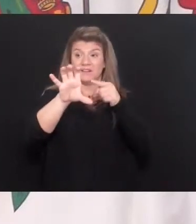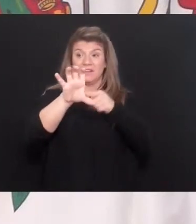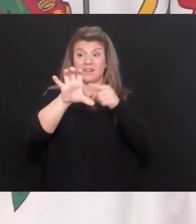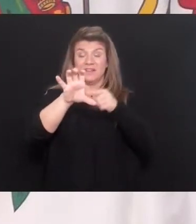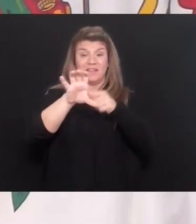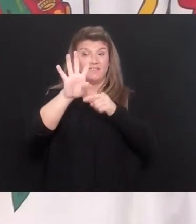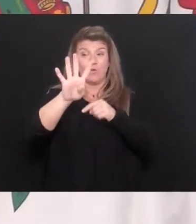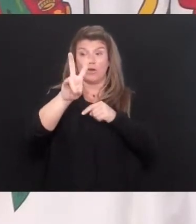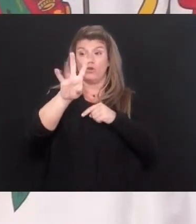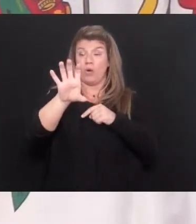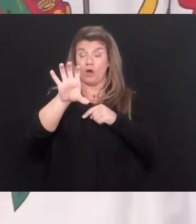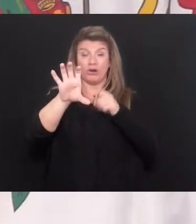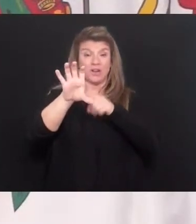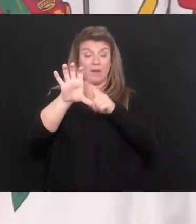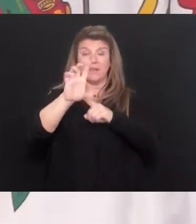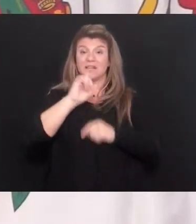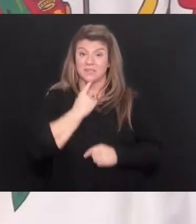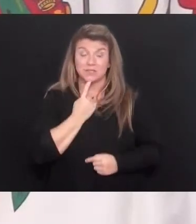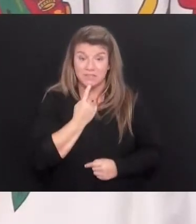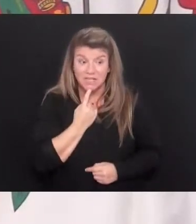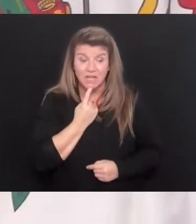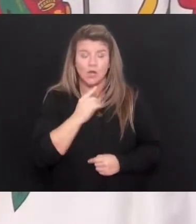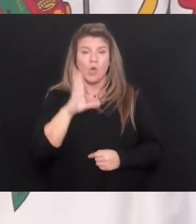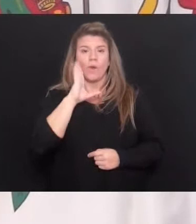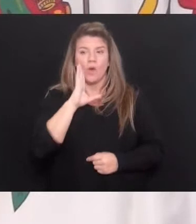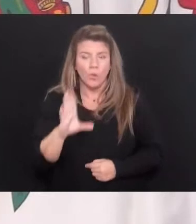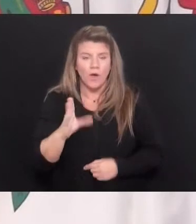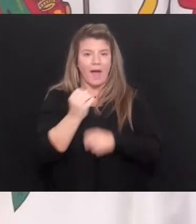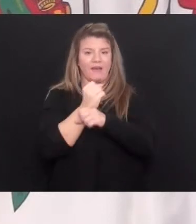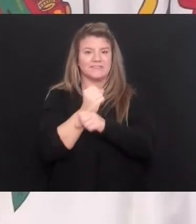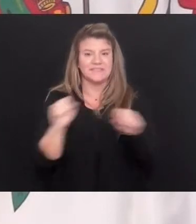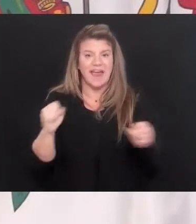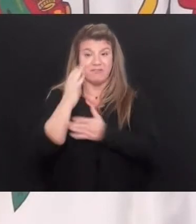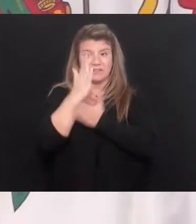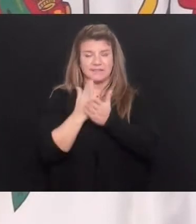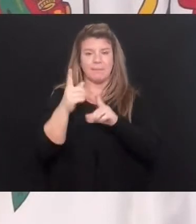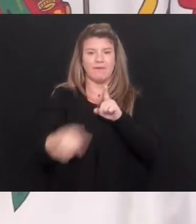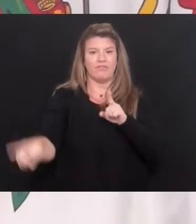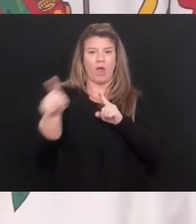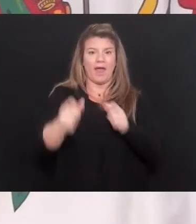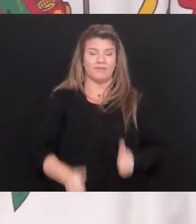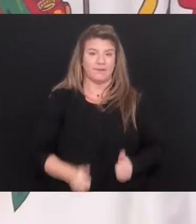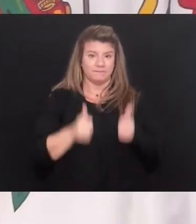was no question whatsoever we will have saved some people's lives there.